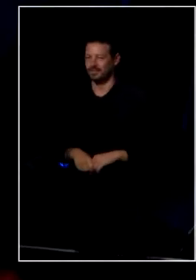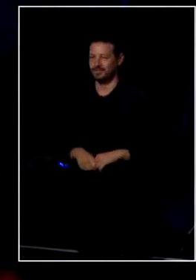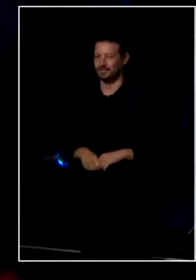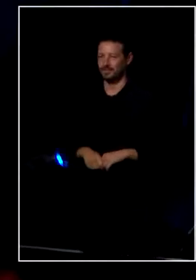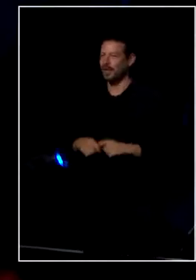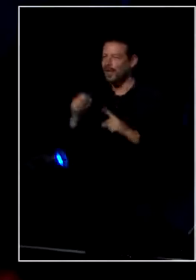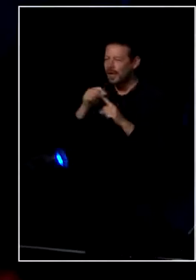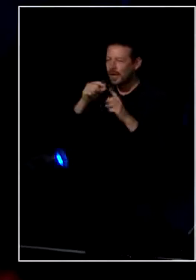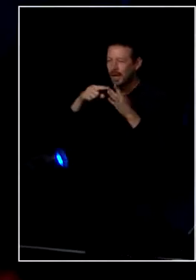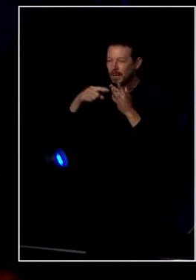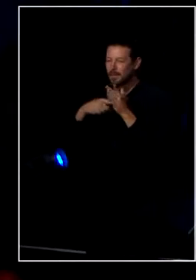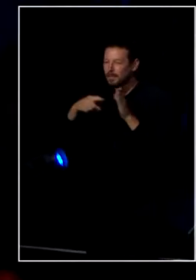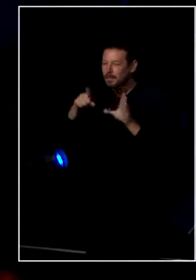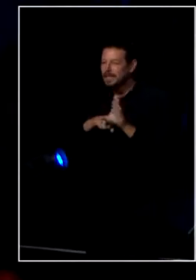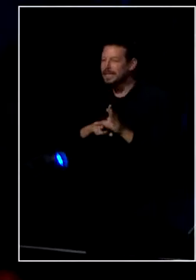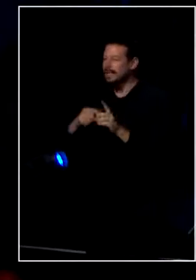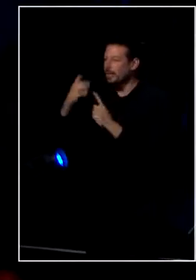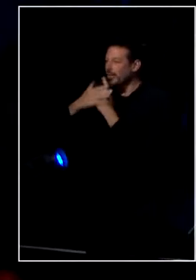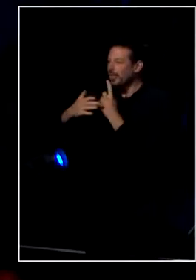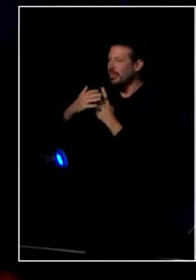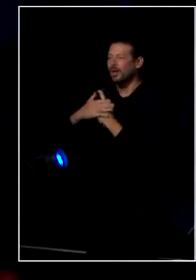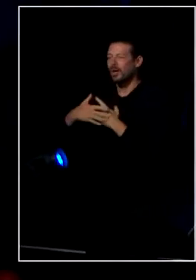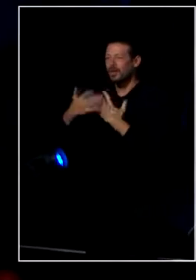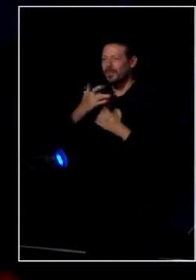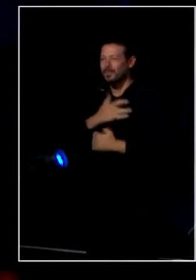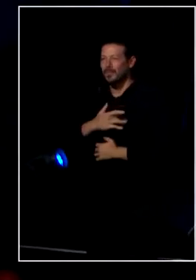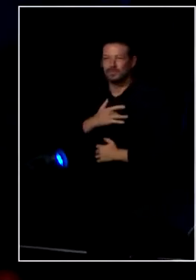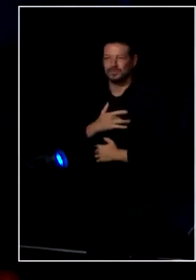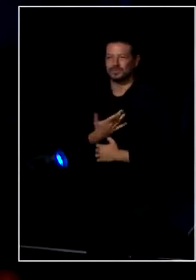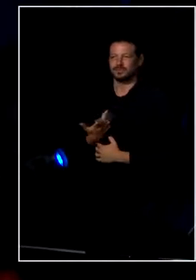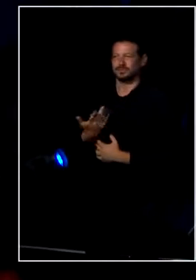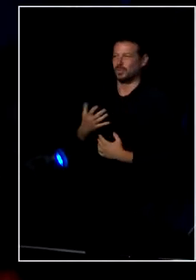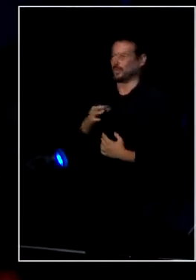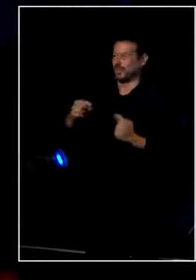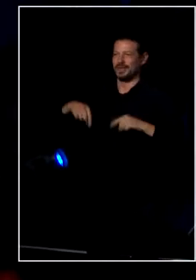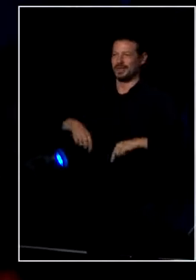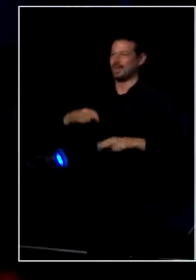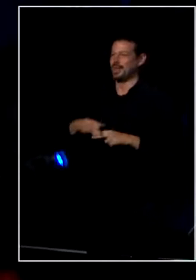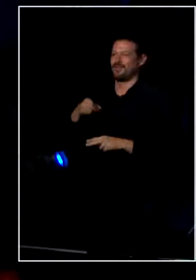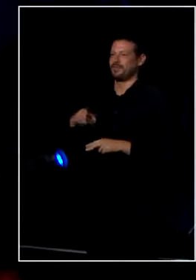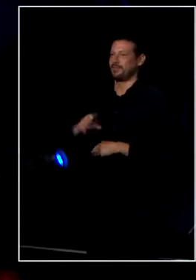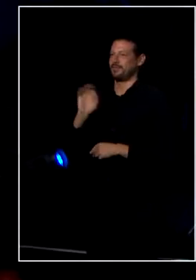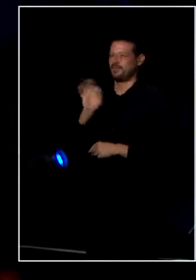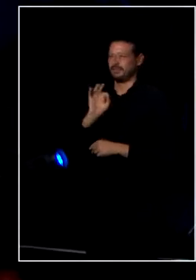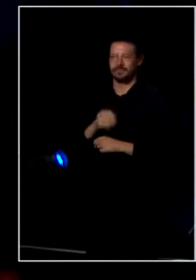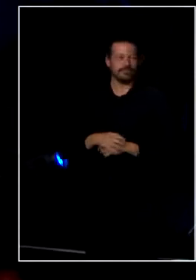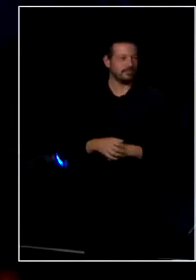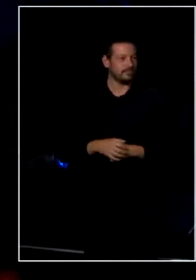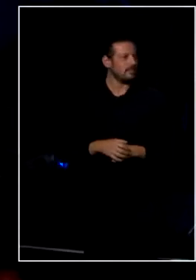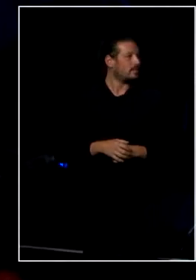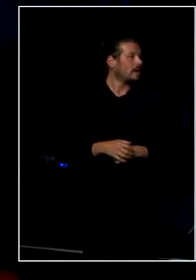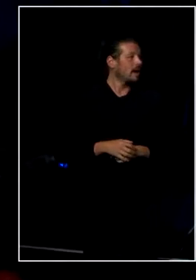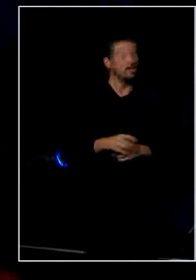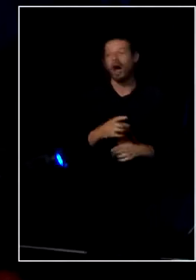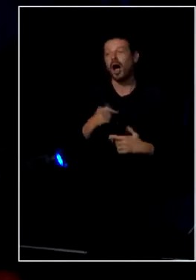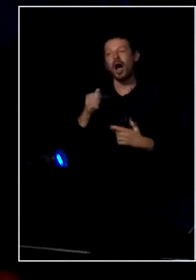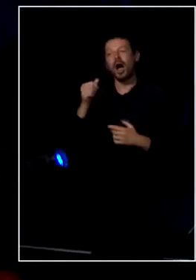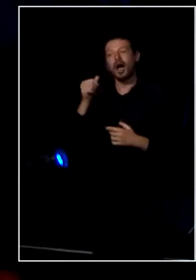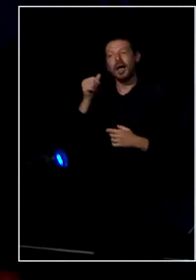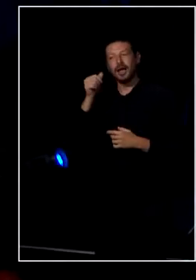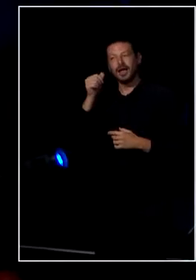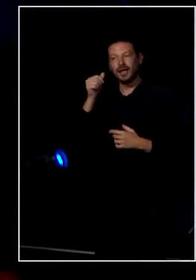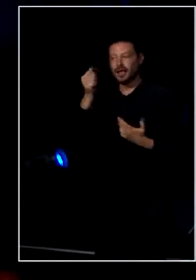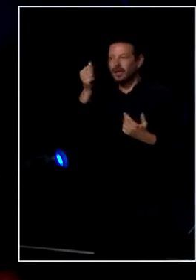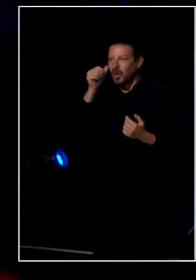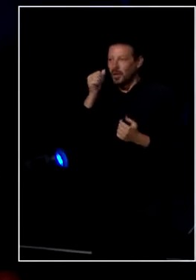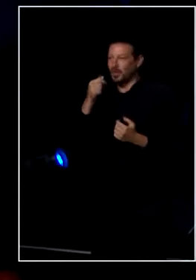whatever emotion they choose to put onto us. When I suspect that, though, I behave really badly. I feel like it gives me a license